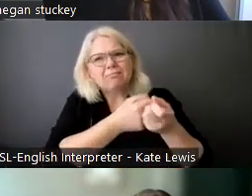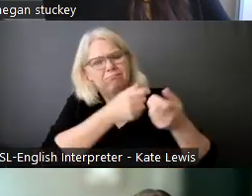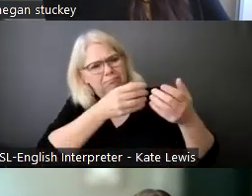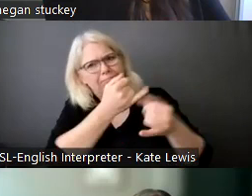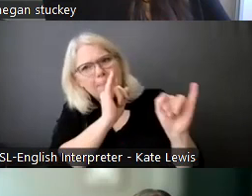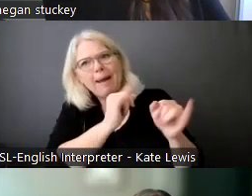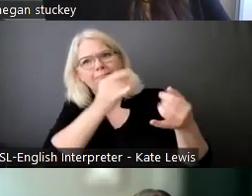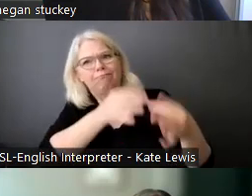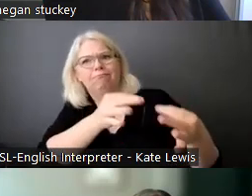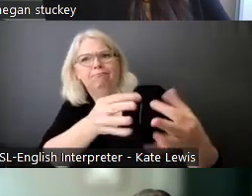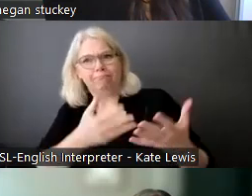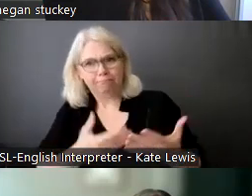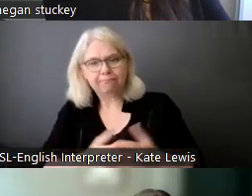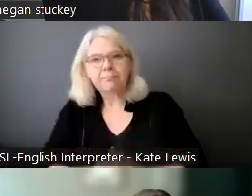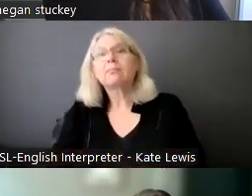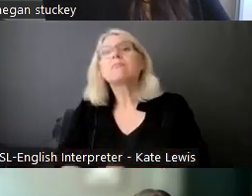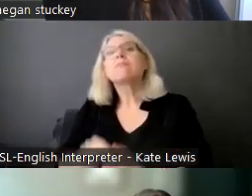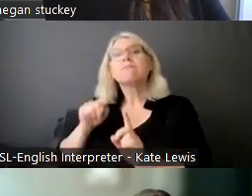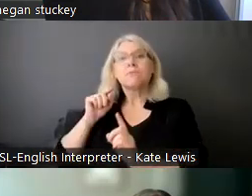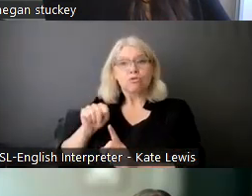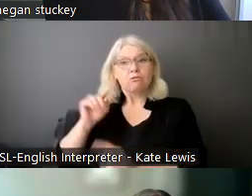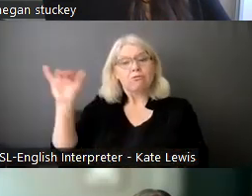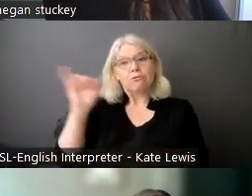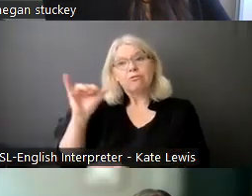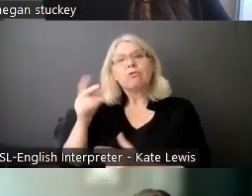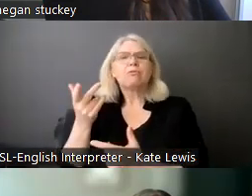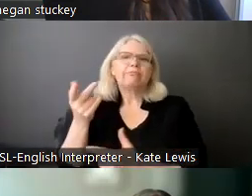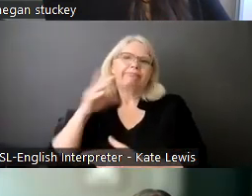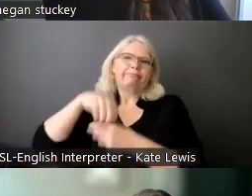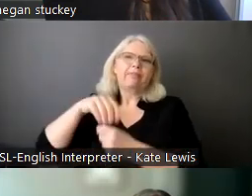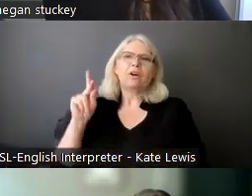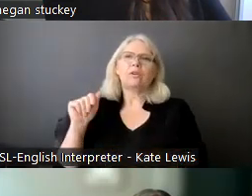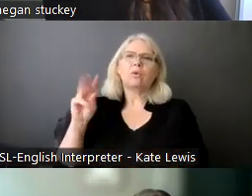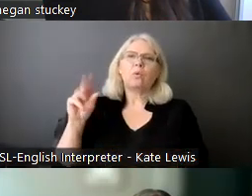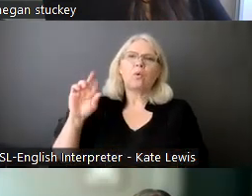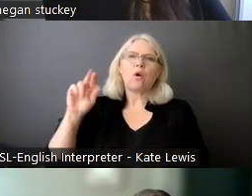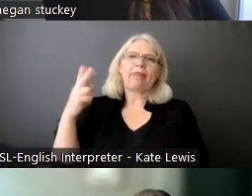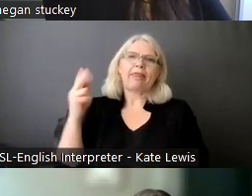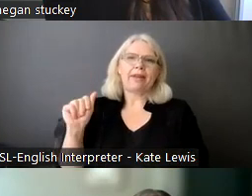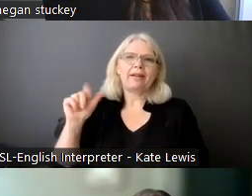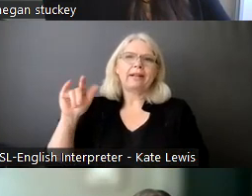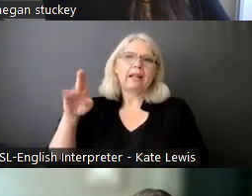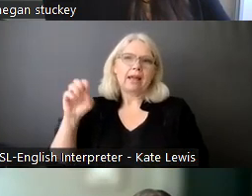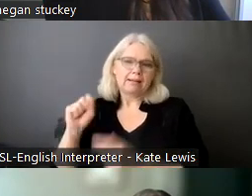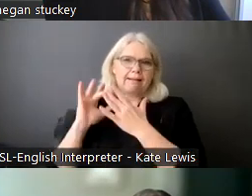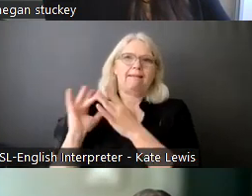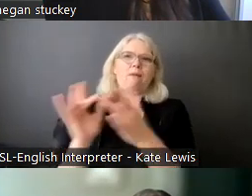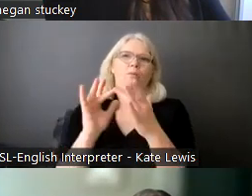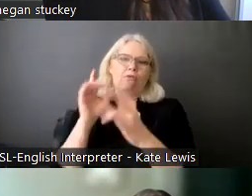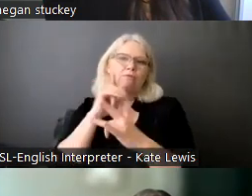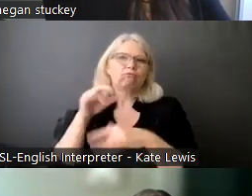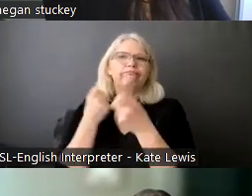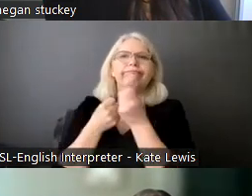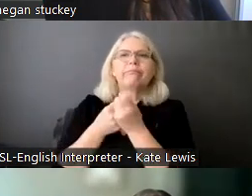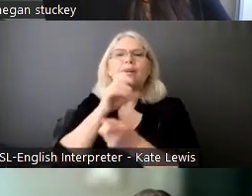also a member of the Kawartha Lakes Haliburton Elder Abuse Prevention Network, and she has a wide networks of connection in